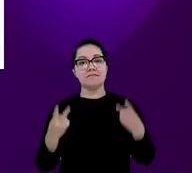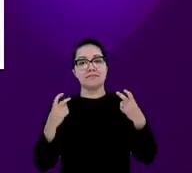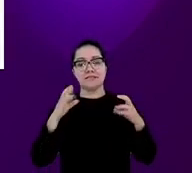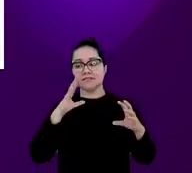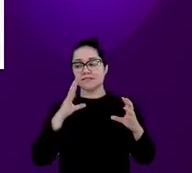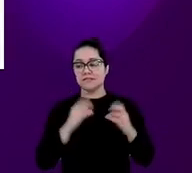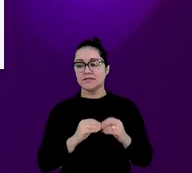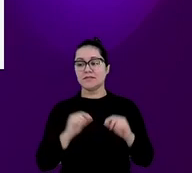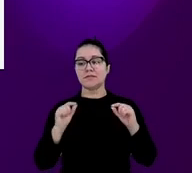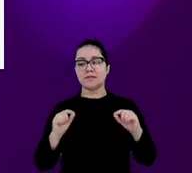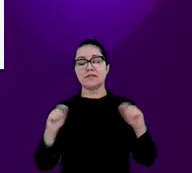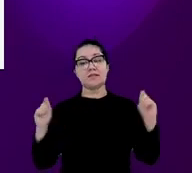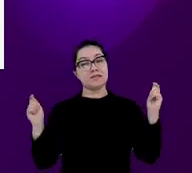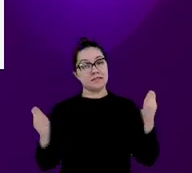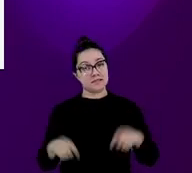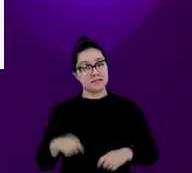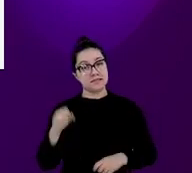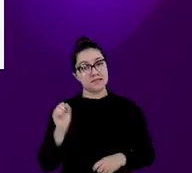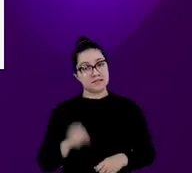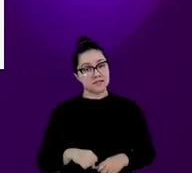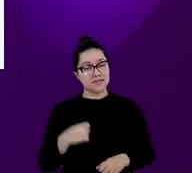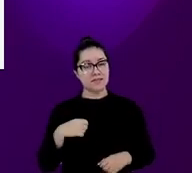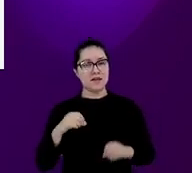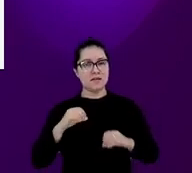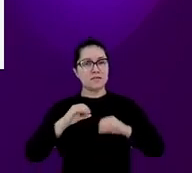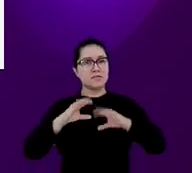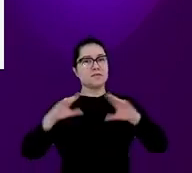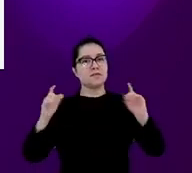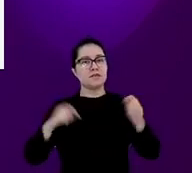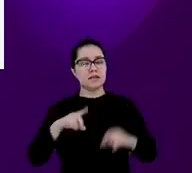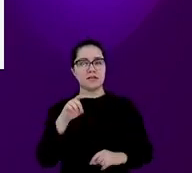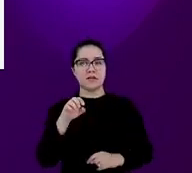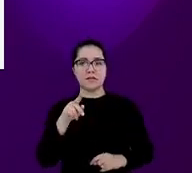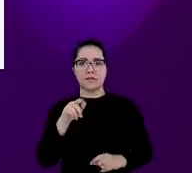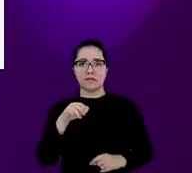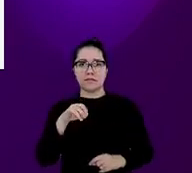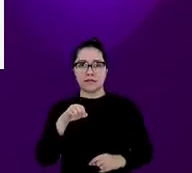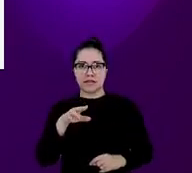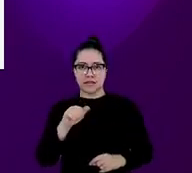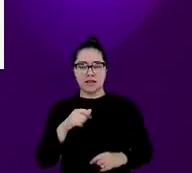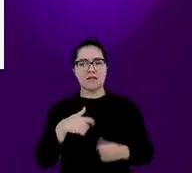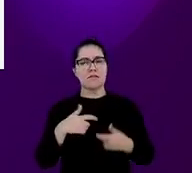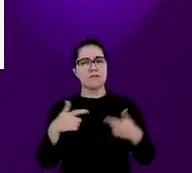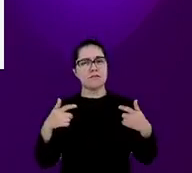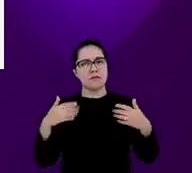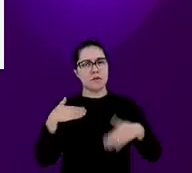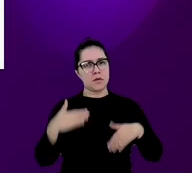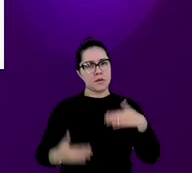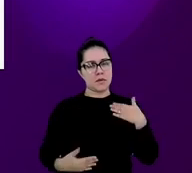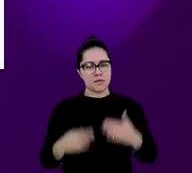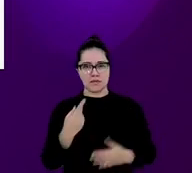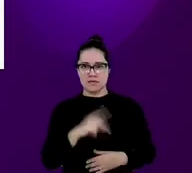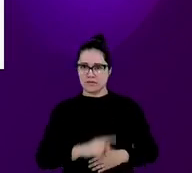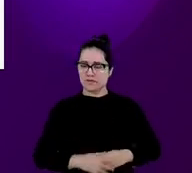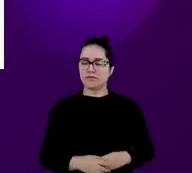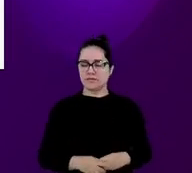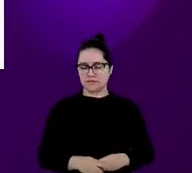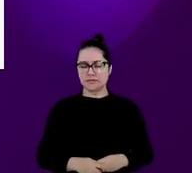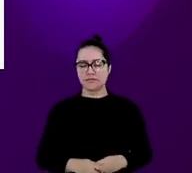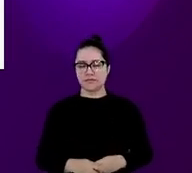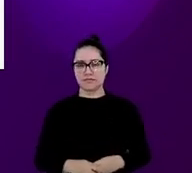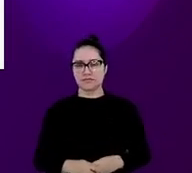the body. Right now, we use it in the real world with the real